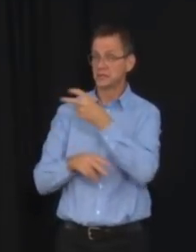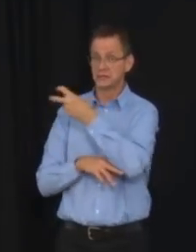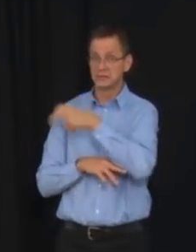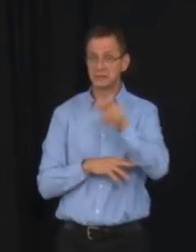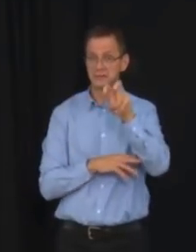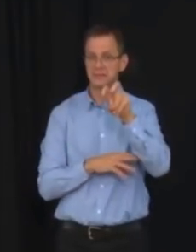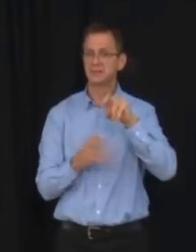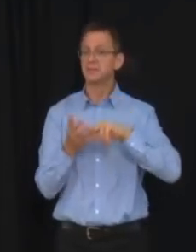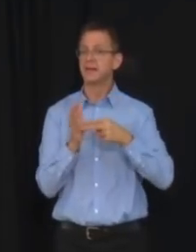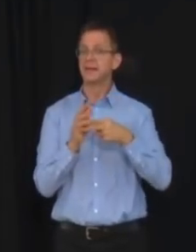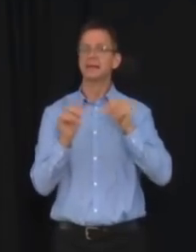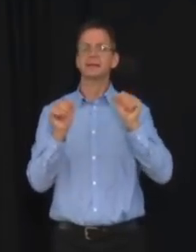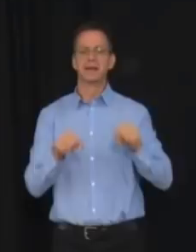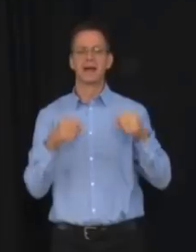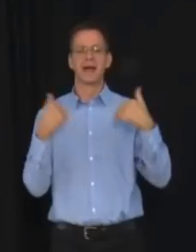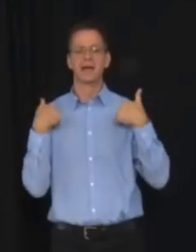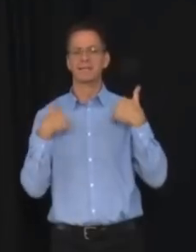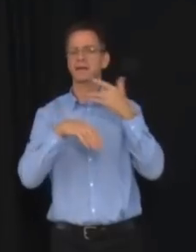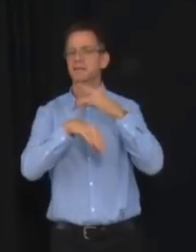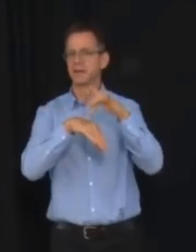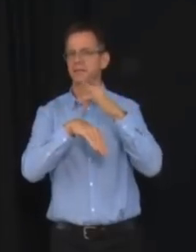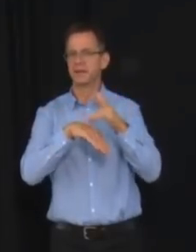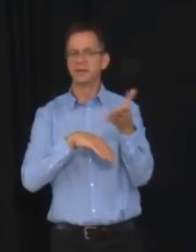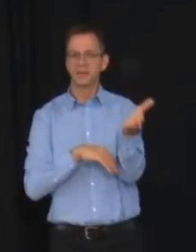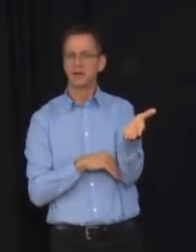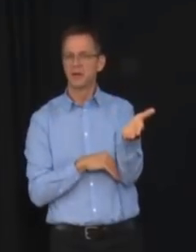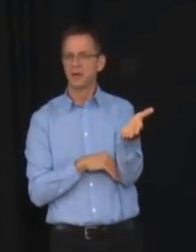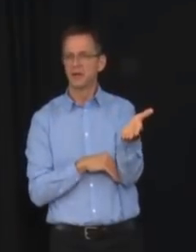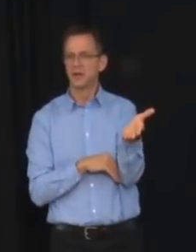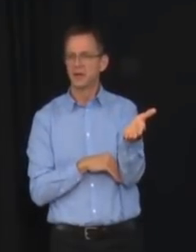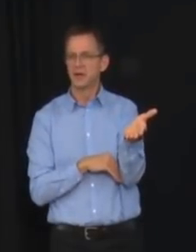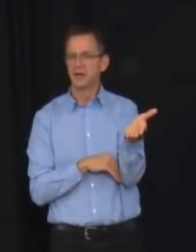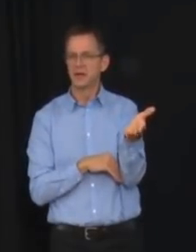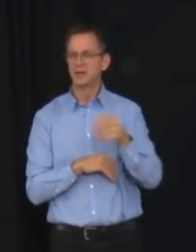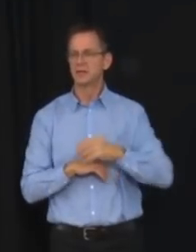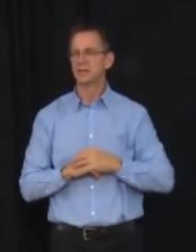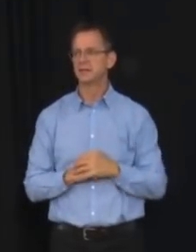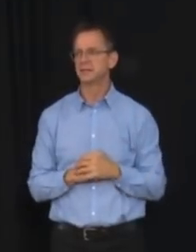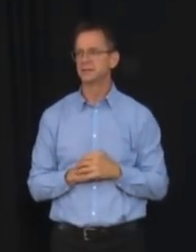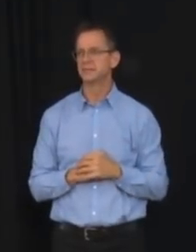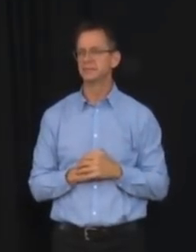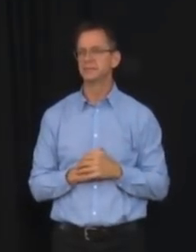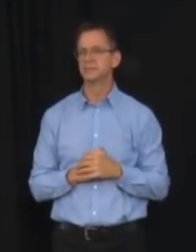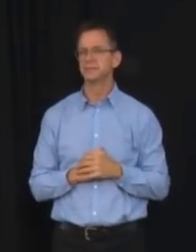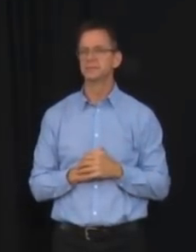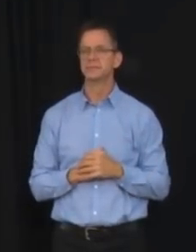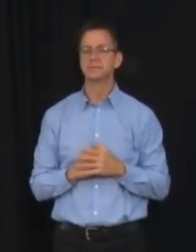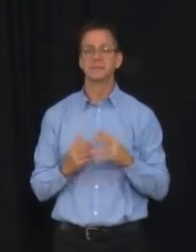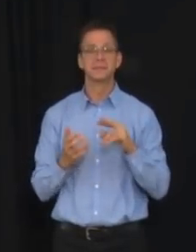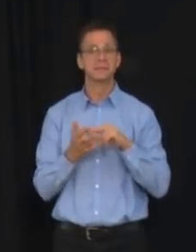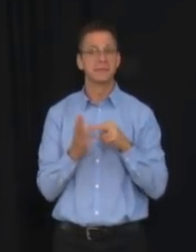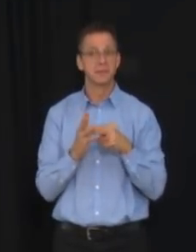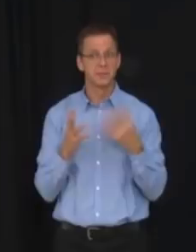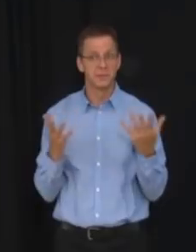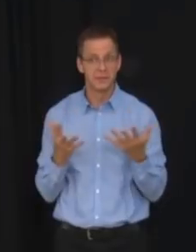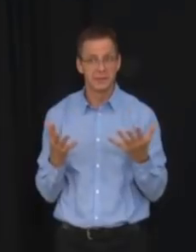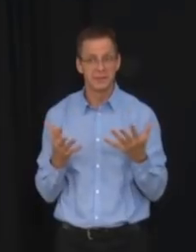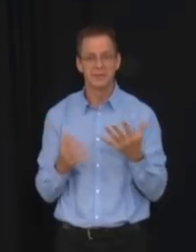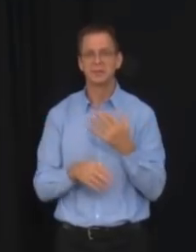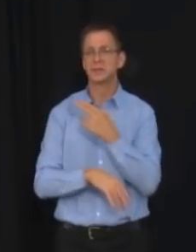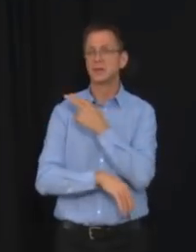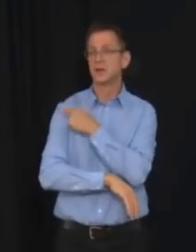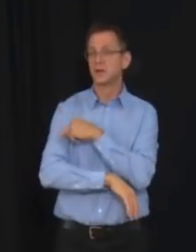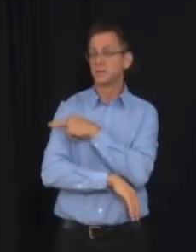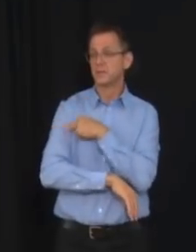place to get care as long as you really need to be there. And it's better for the system and for other patients because it frees up opportunities